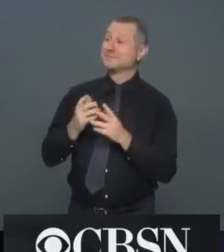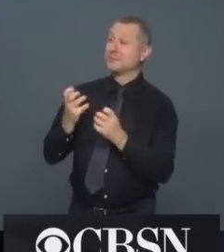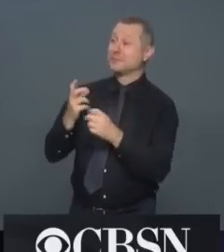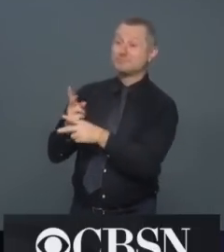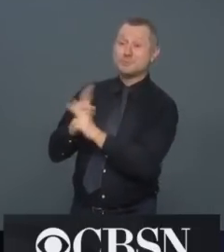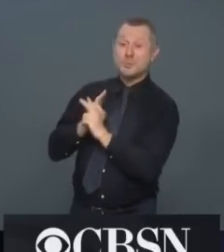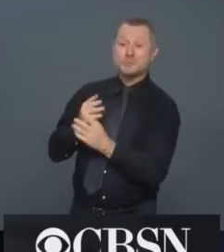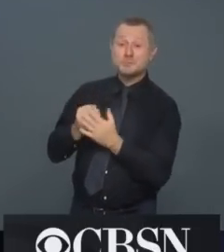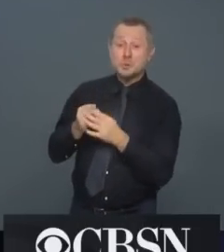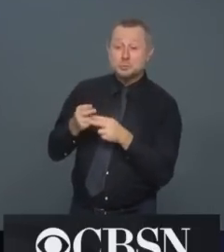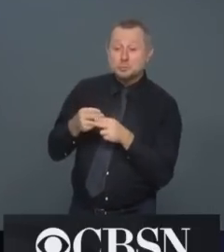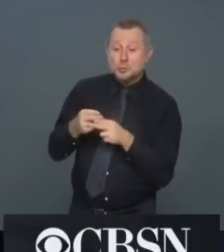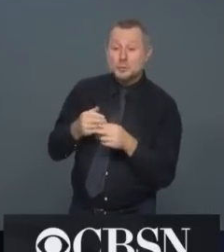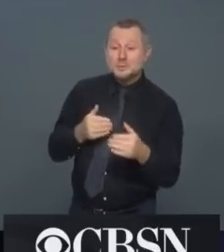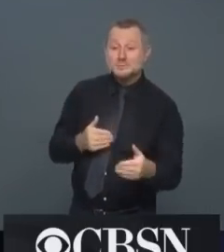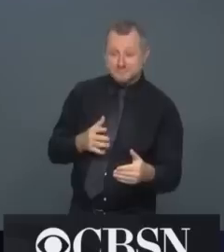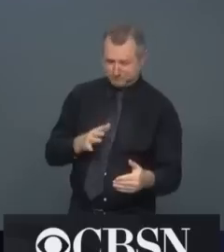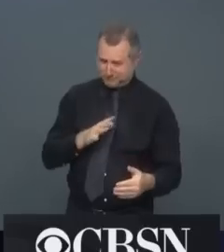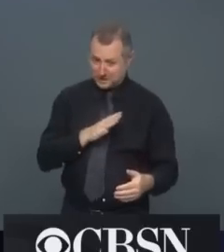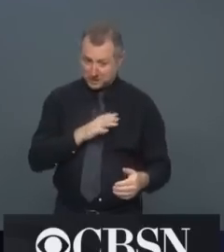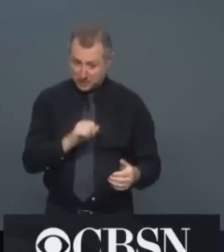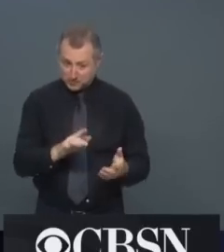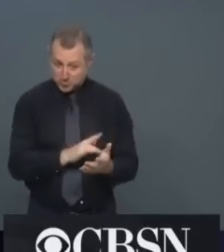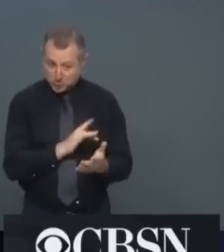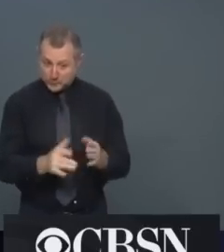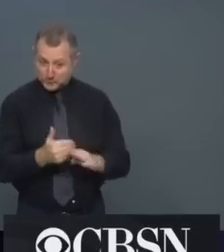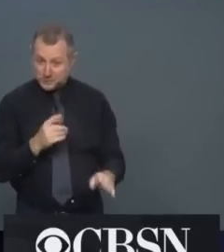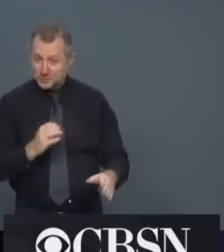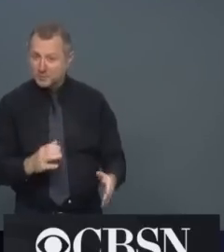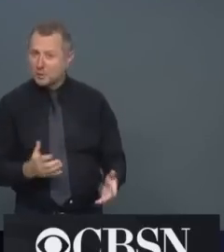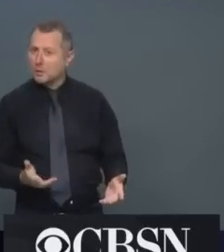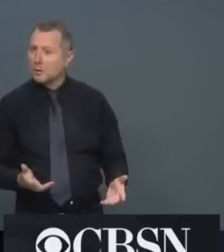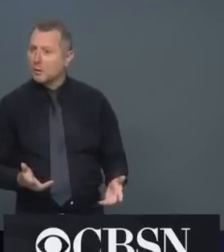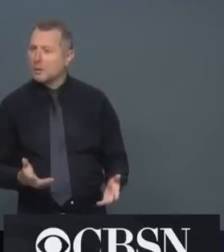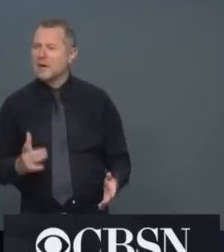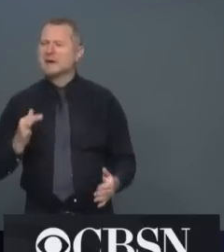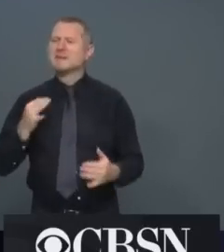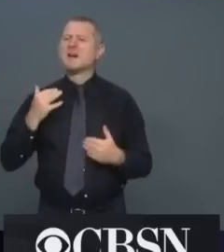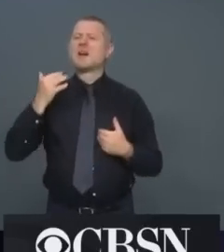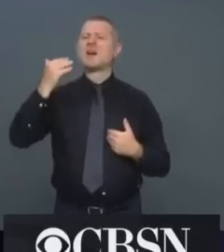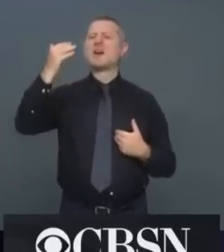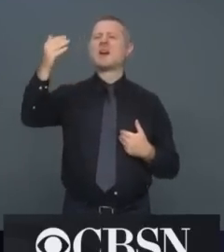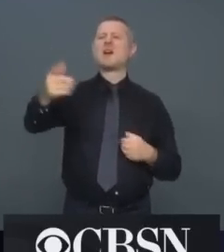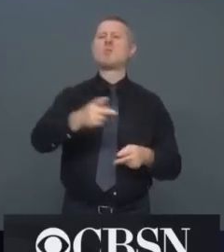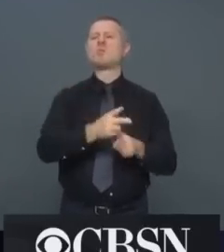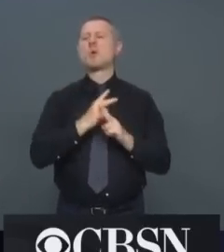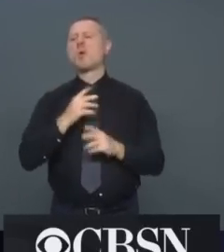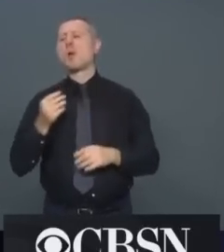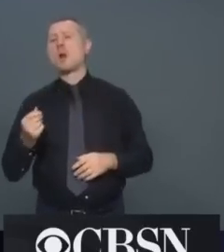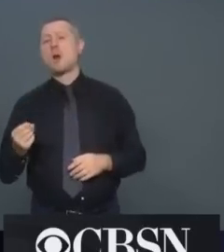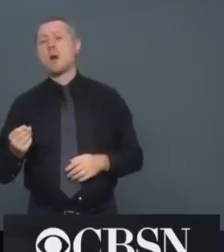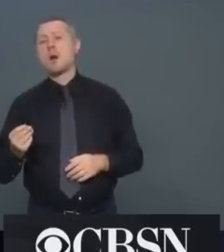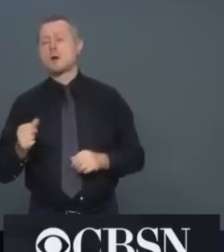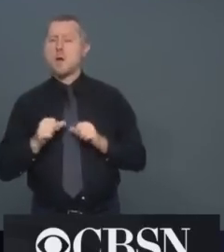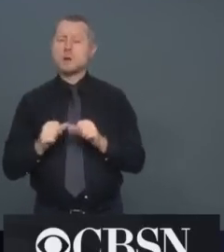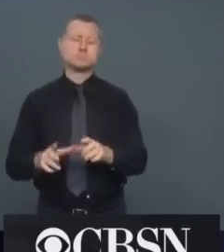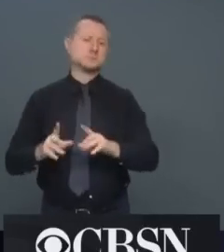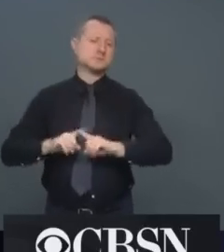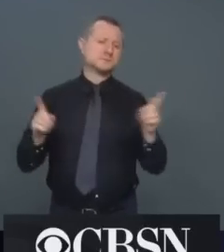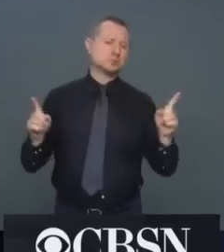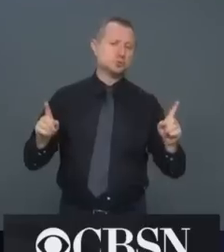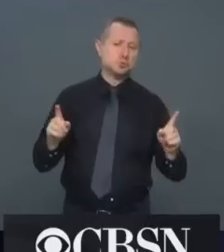Long-term borrowing is different. City wants long-term borrowing. I'm going to